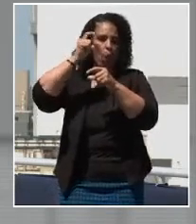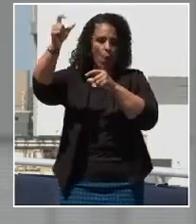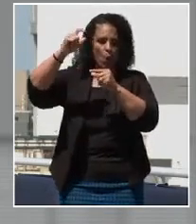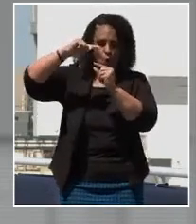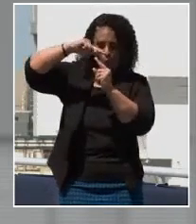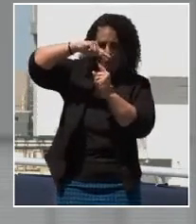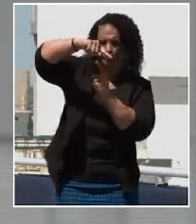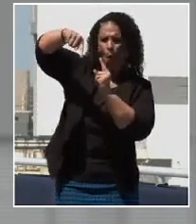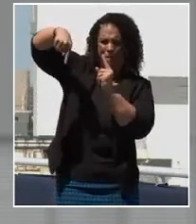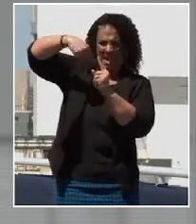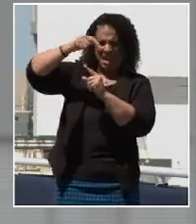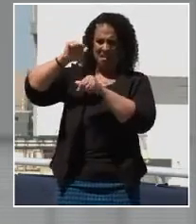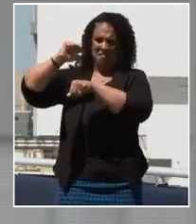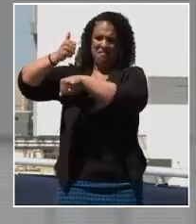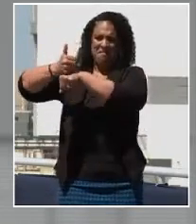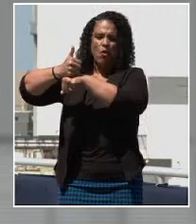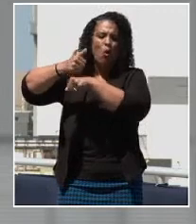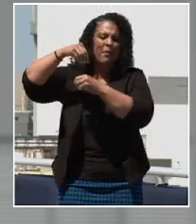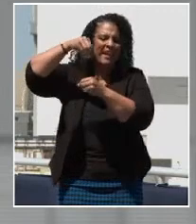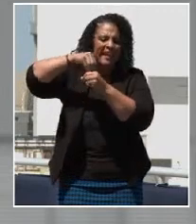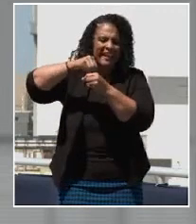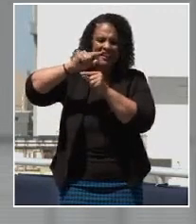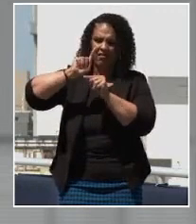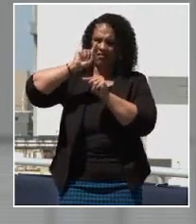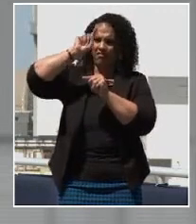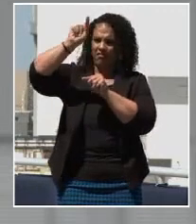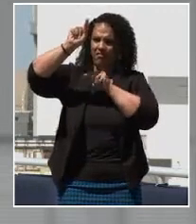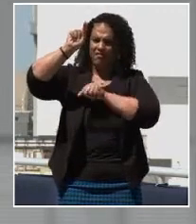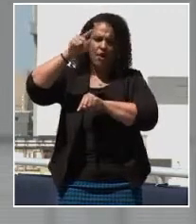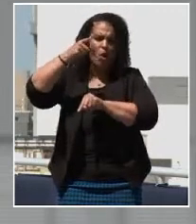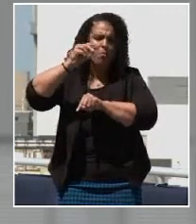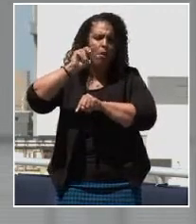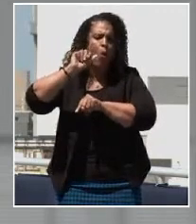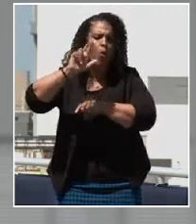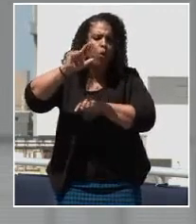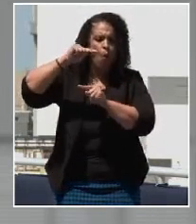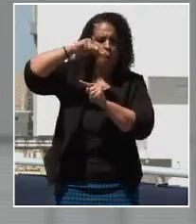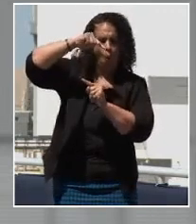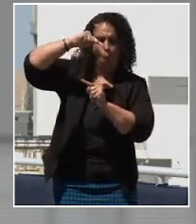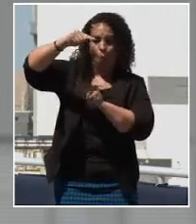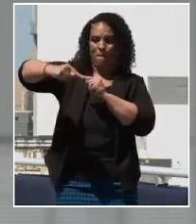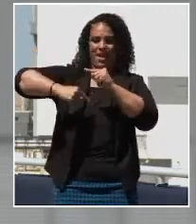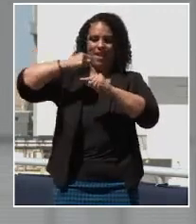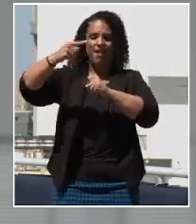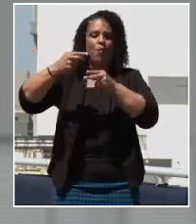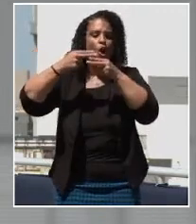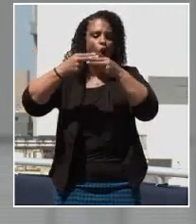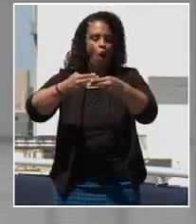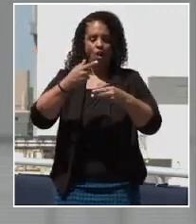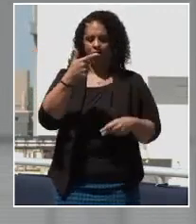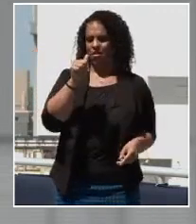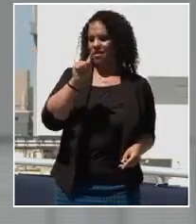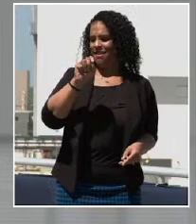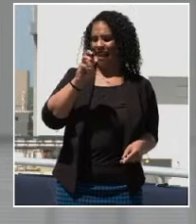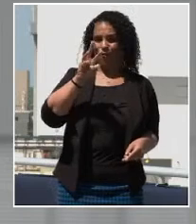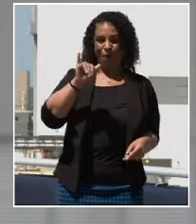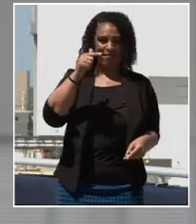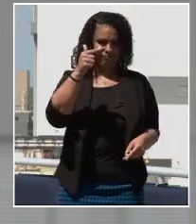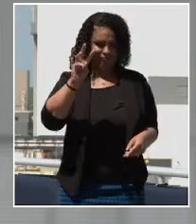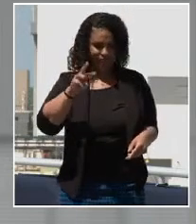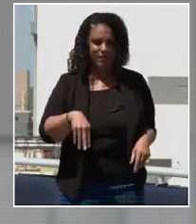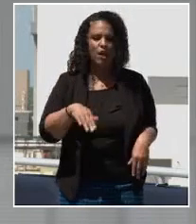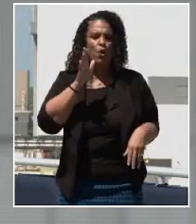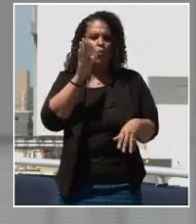be in a polar orbit of the moon and we're going to call it Gateway and it will